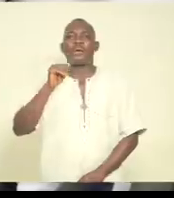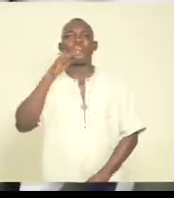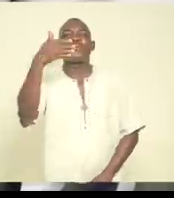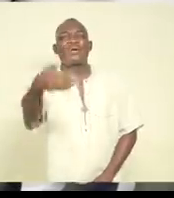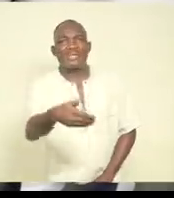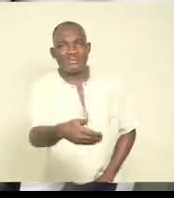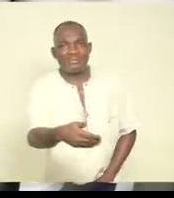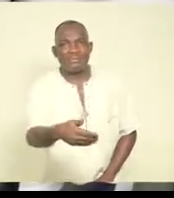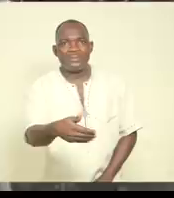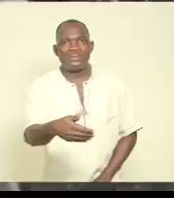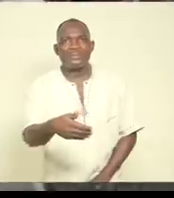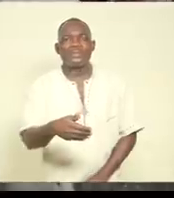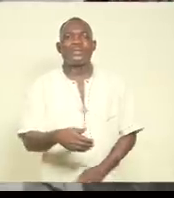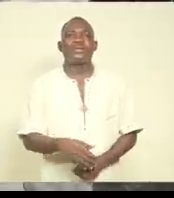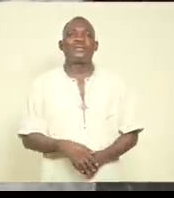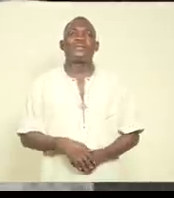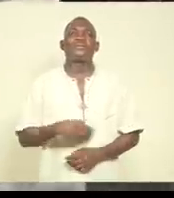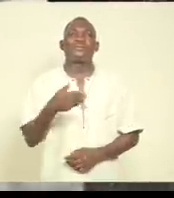object. No one.